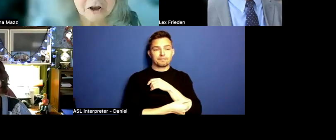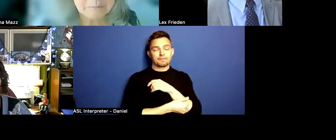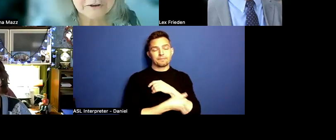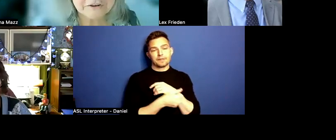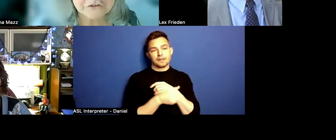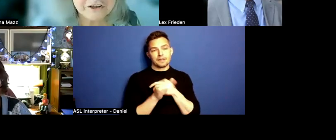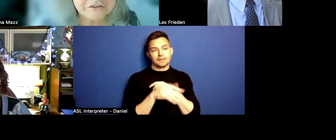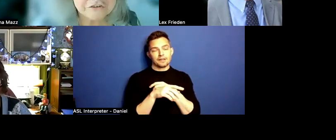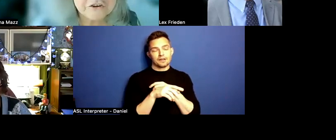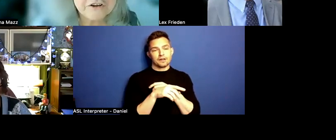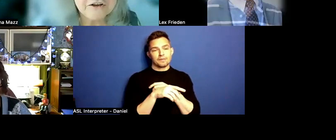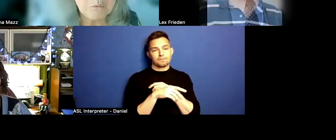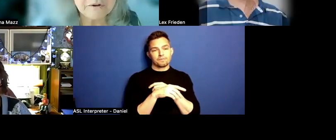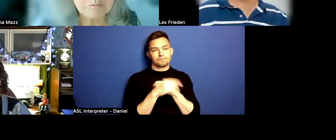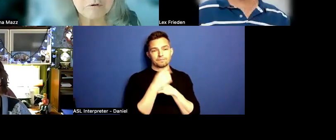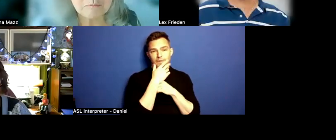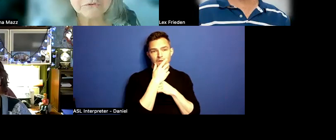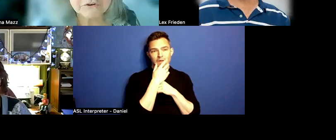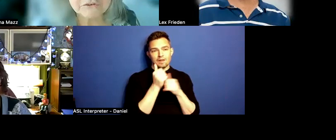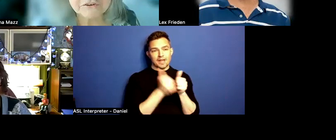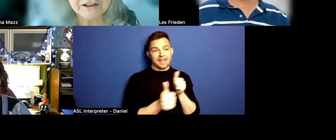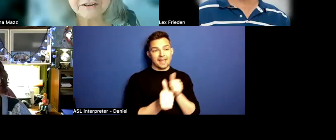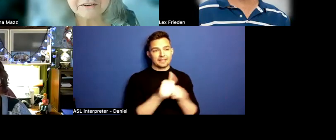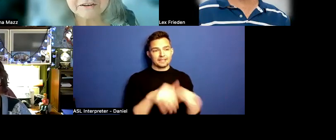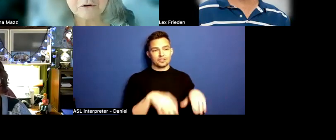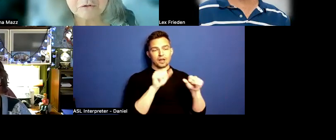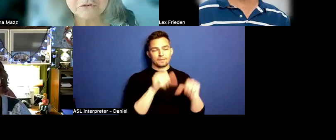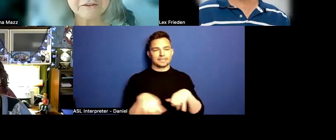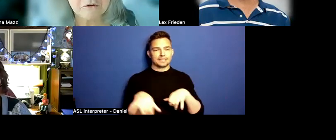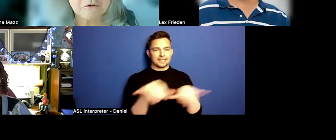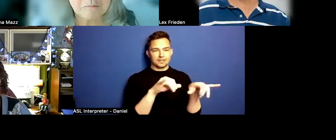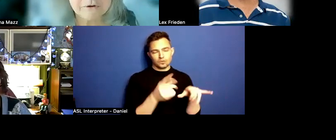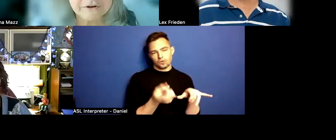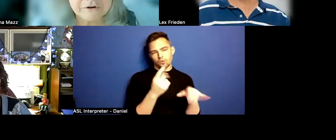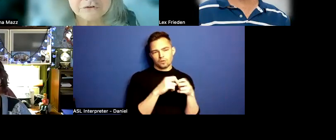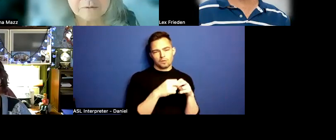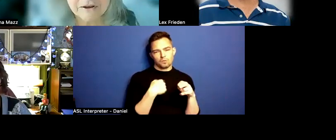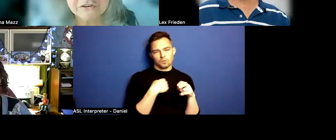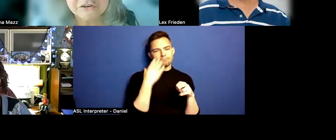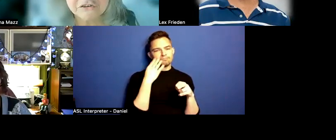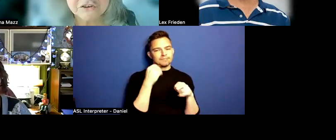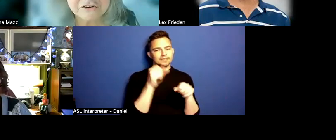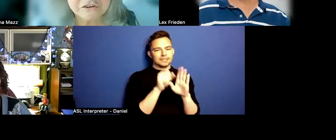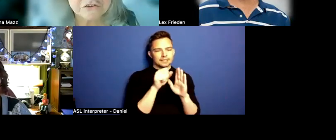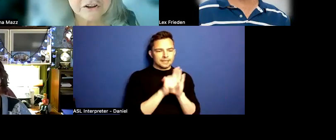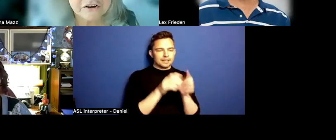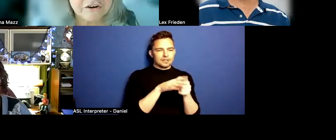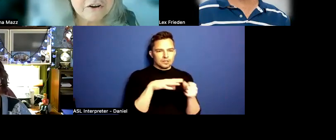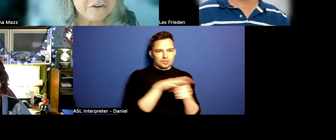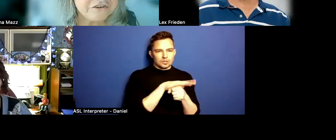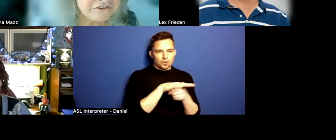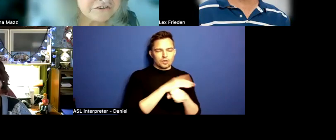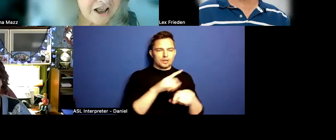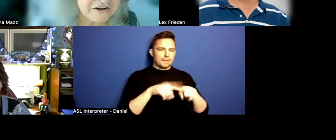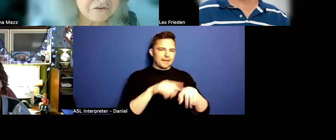ahead in adopting their standards. One of the problems is that, state and local building codes are based on standards